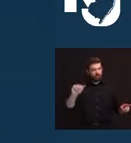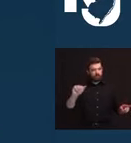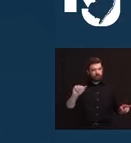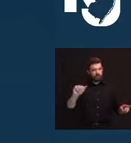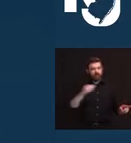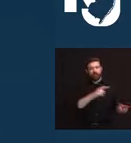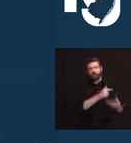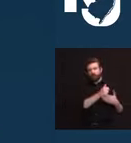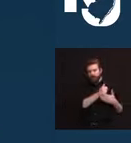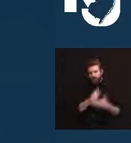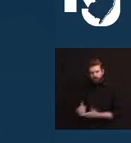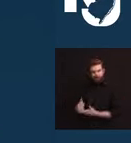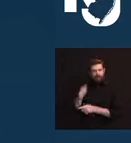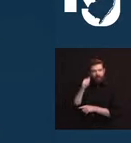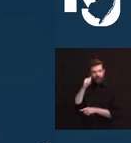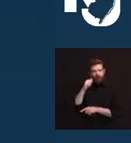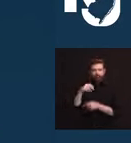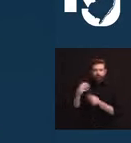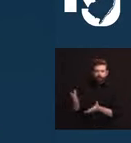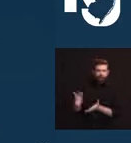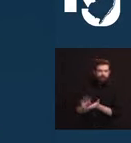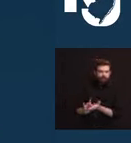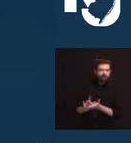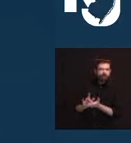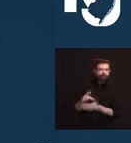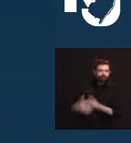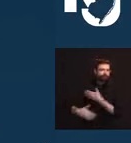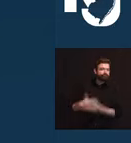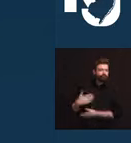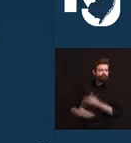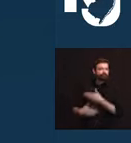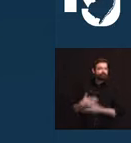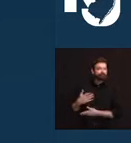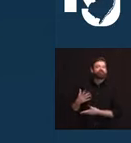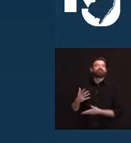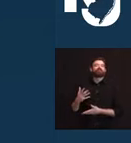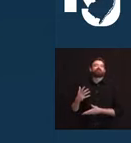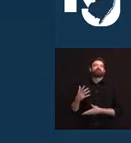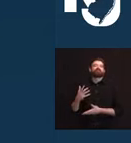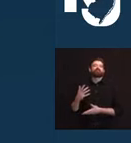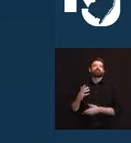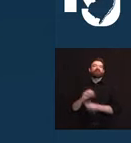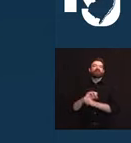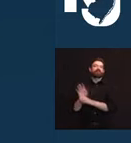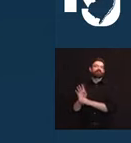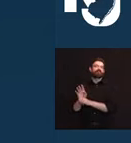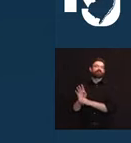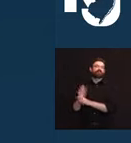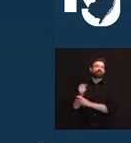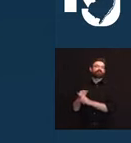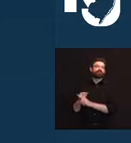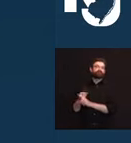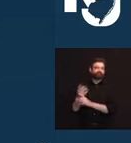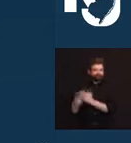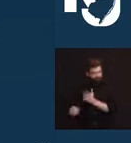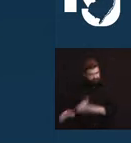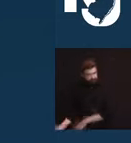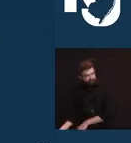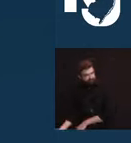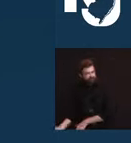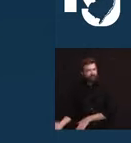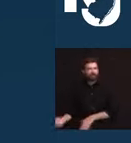day. Sadly, though, we lost Teresa to COVID-19. We must remember her spirit, the spirit that runs